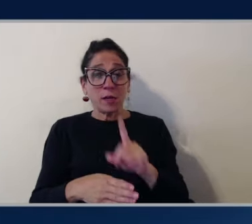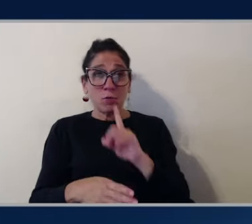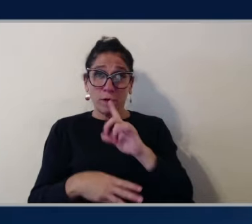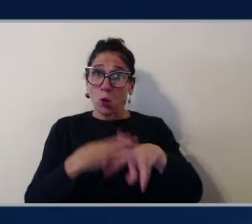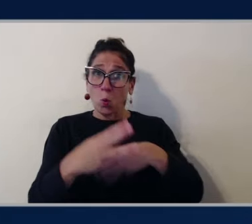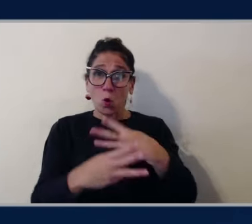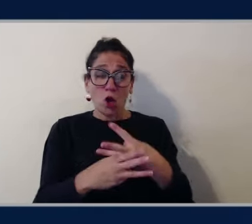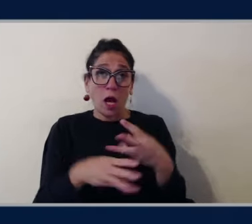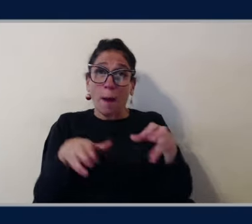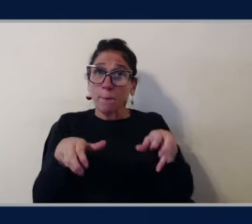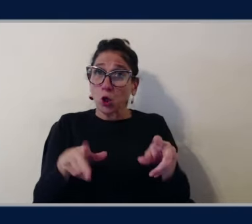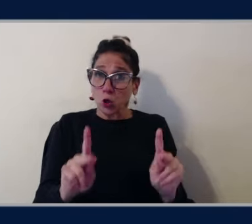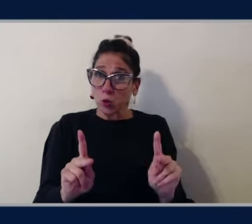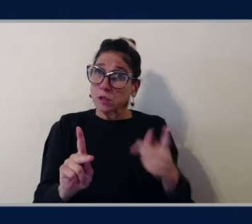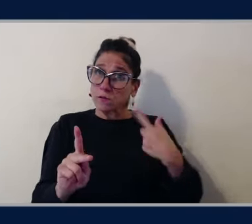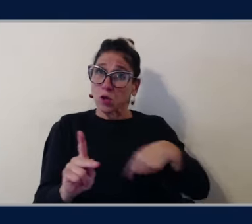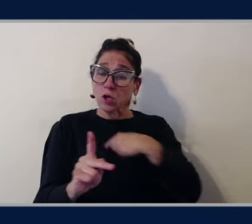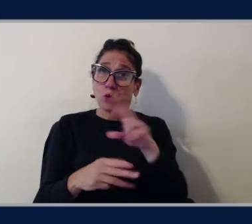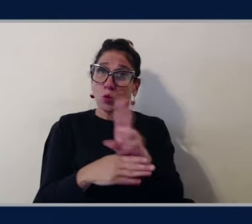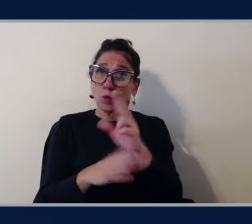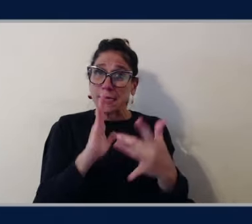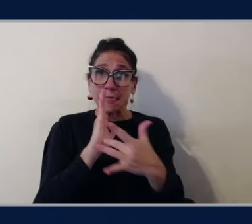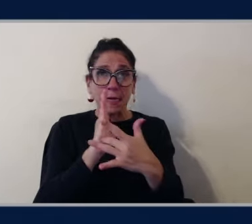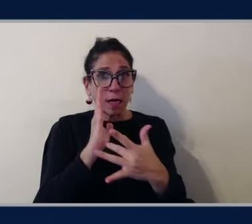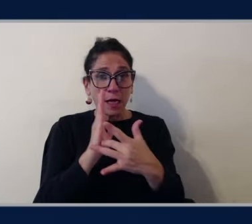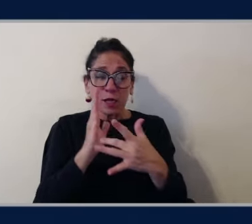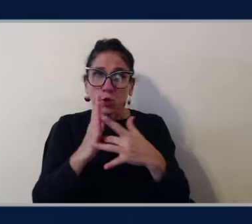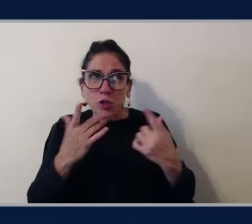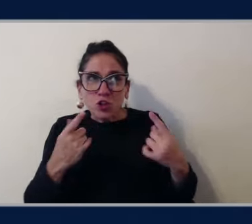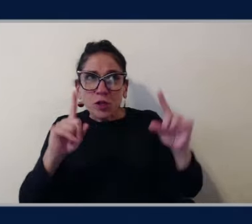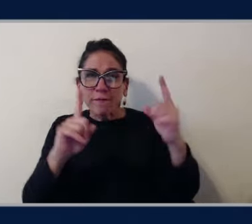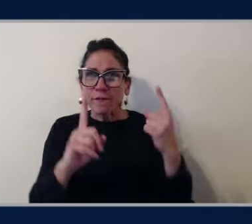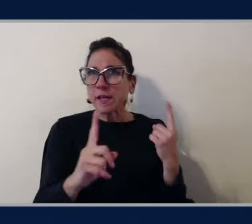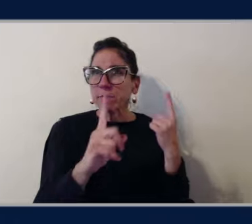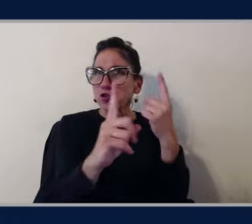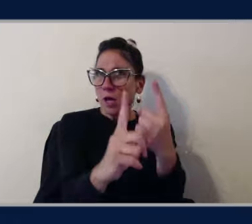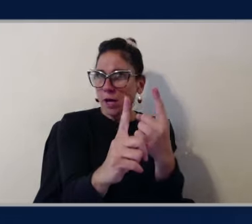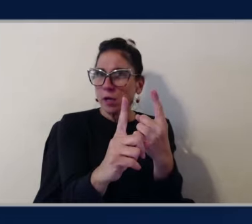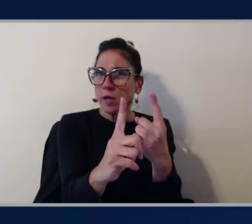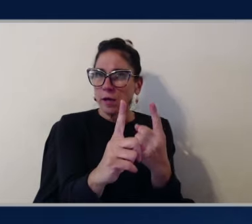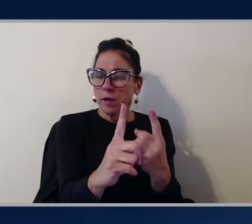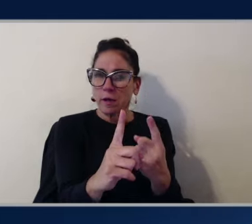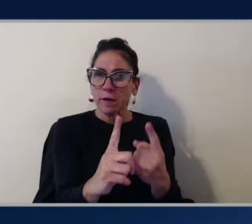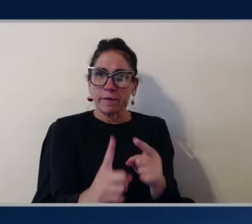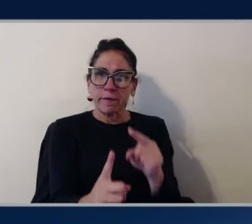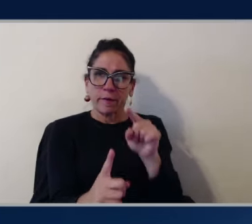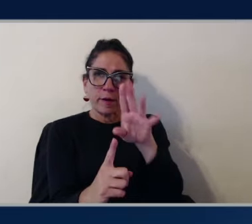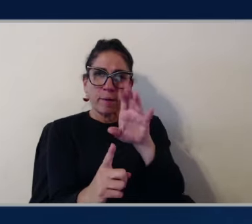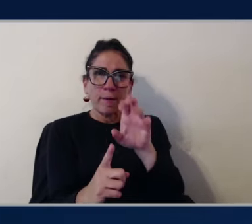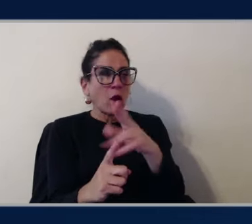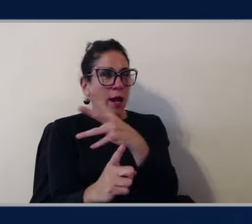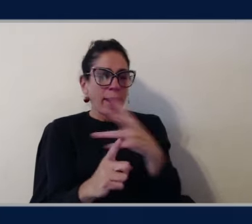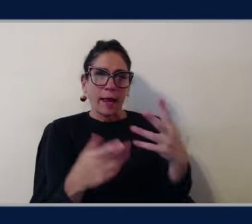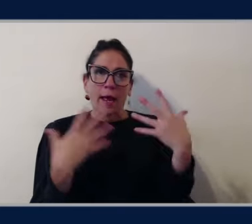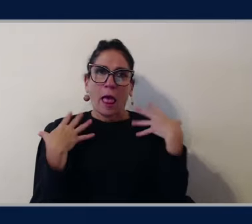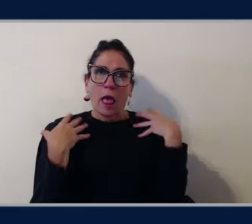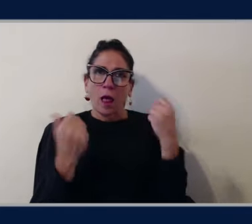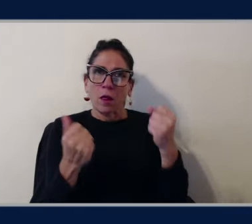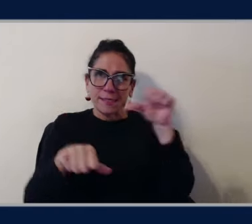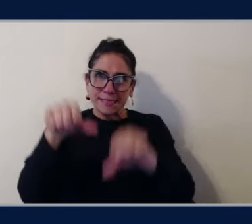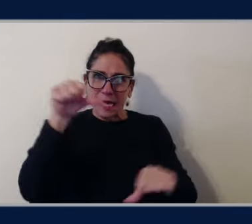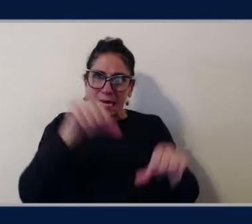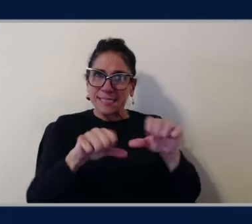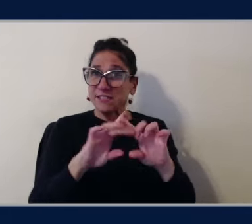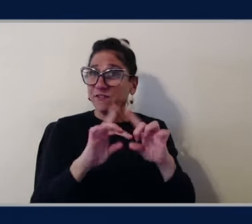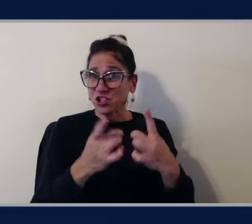opportunities are for us to use technology to achieve the objectives of Bear and our crop science division. So yeah. It was, you know, a